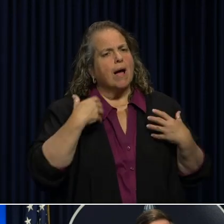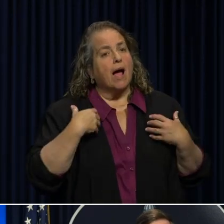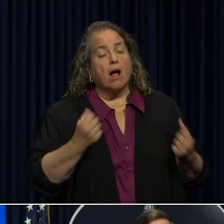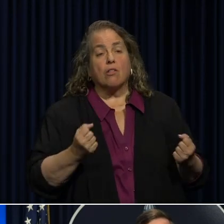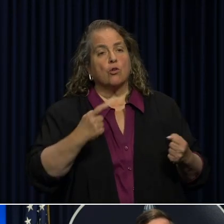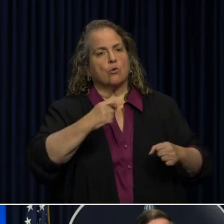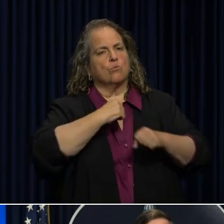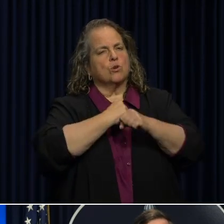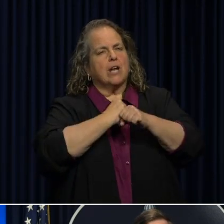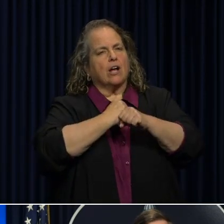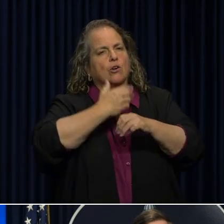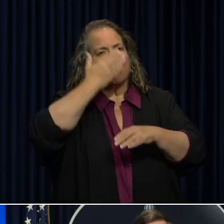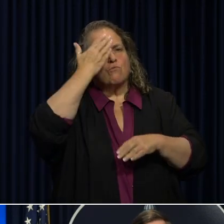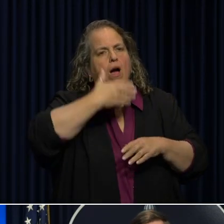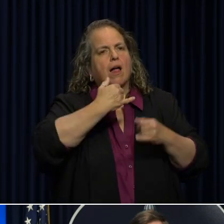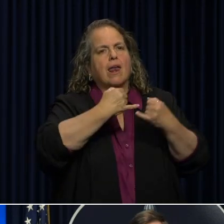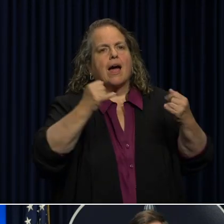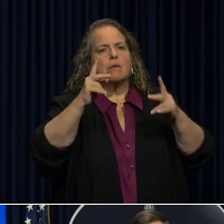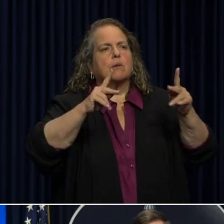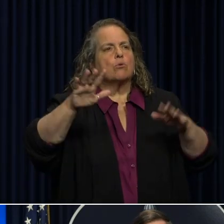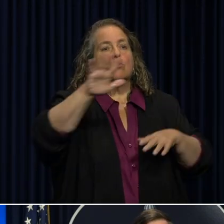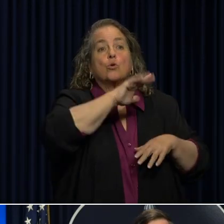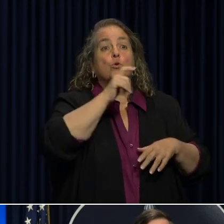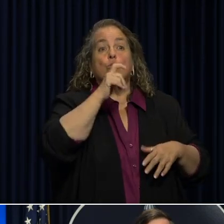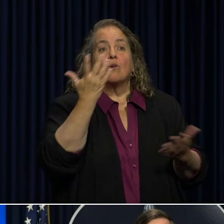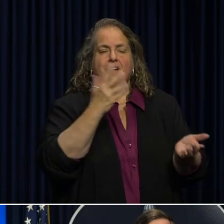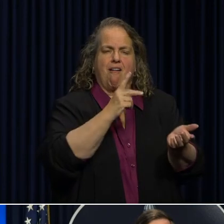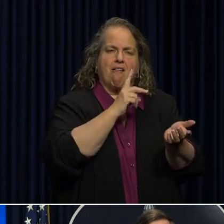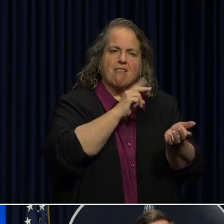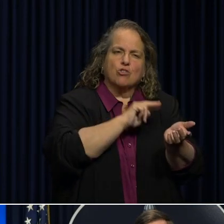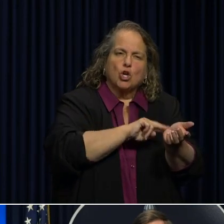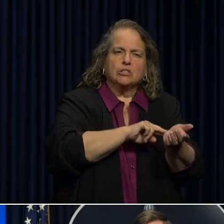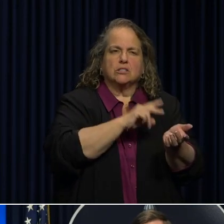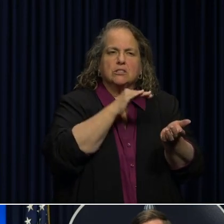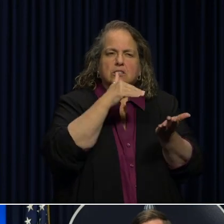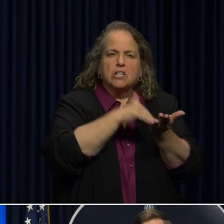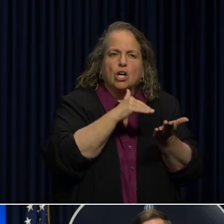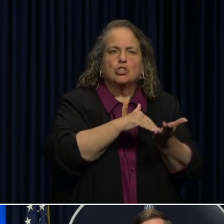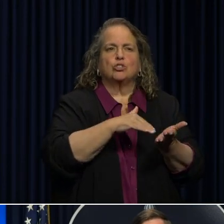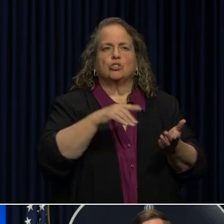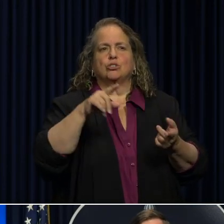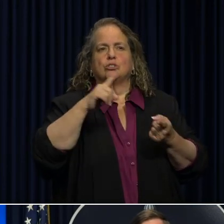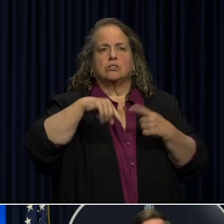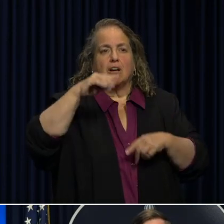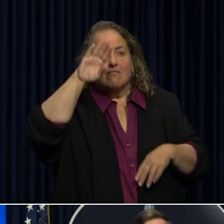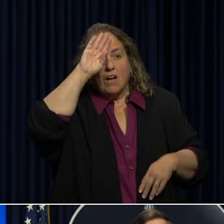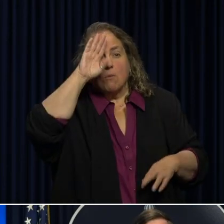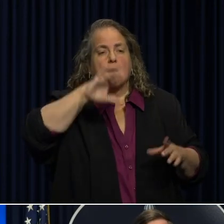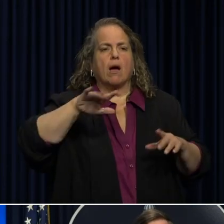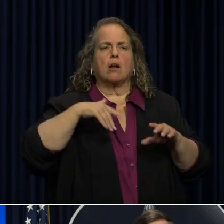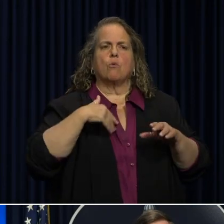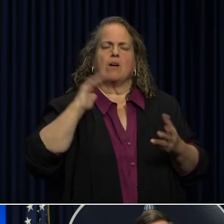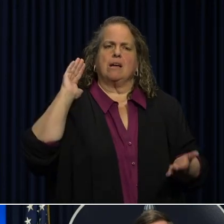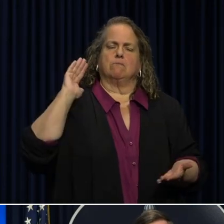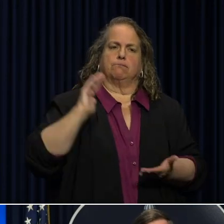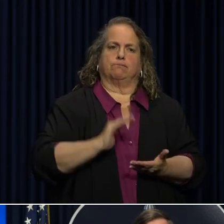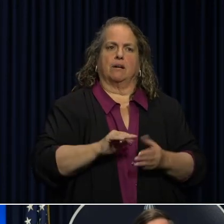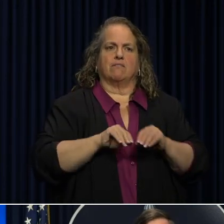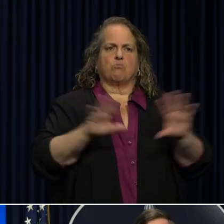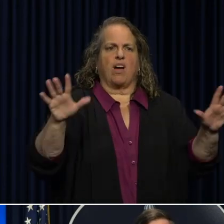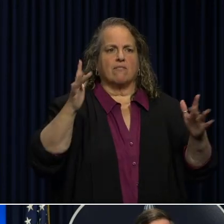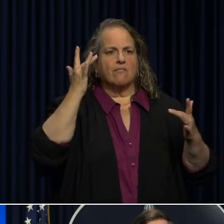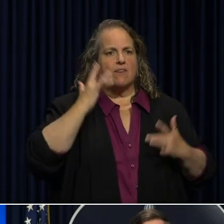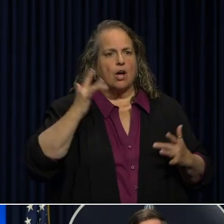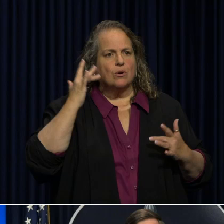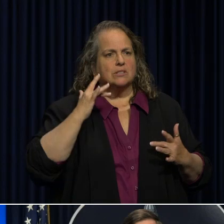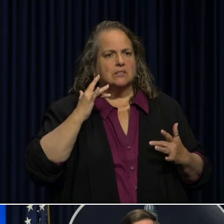the frontline workers that are out there. We reduce the spread of this virus, and we reduce the number of deaths. We're not going to show it right now,